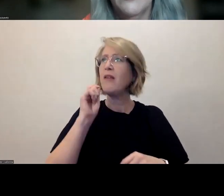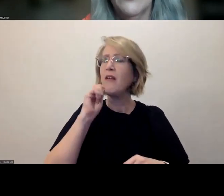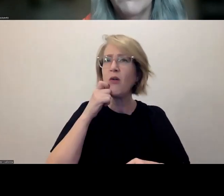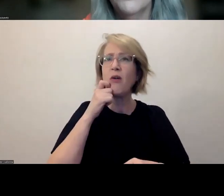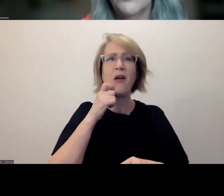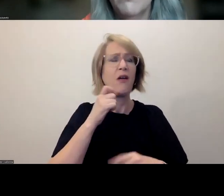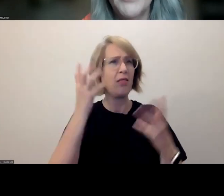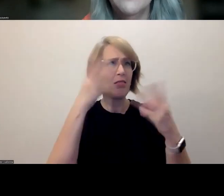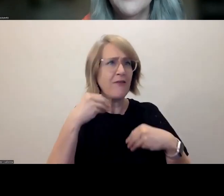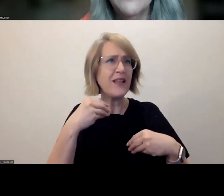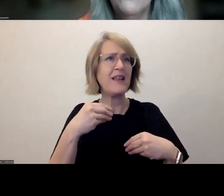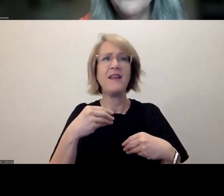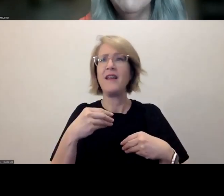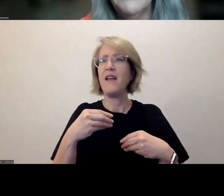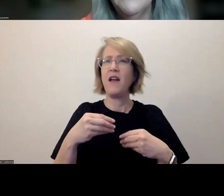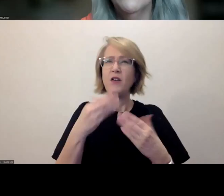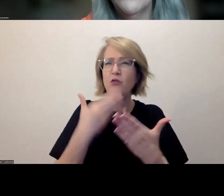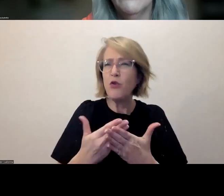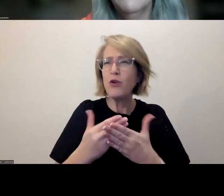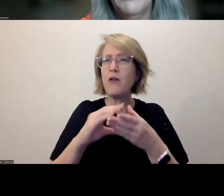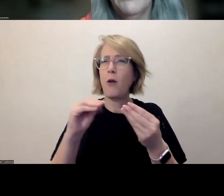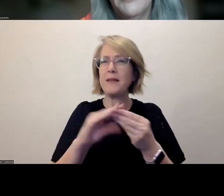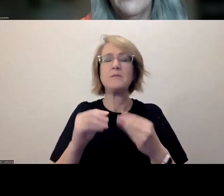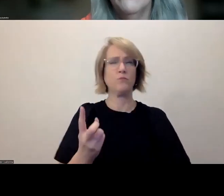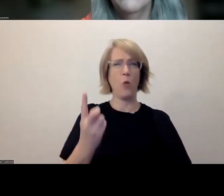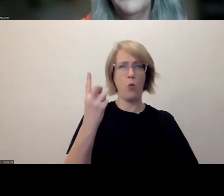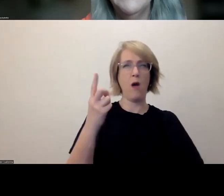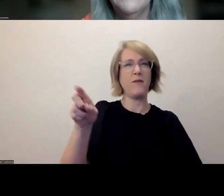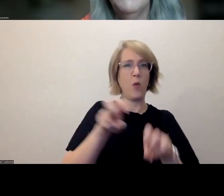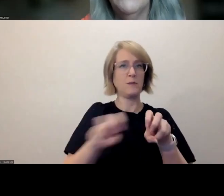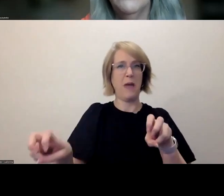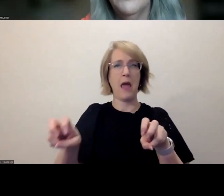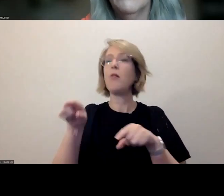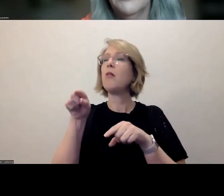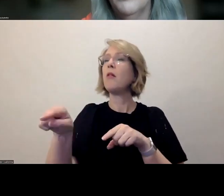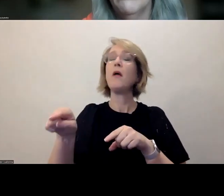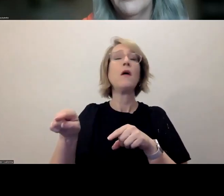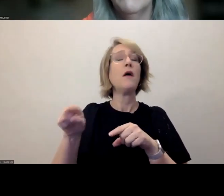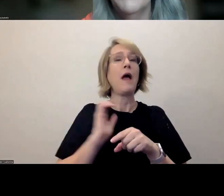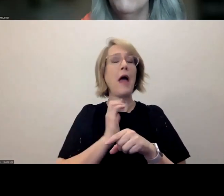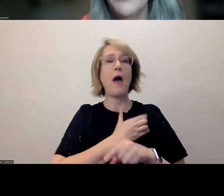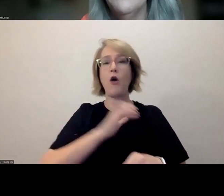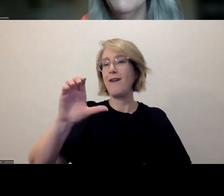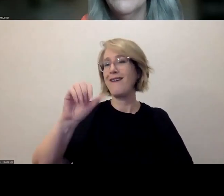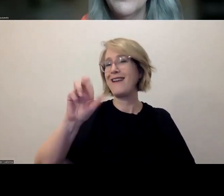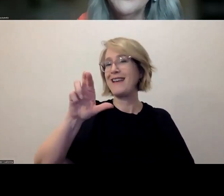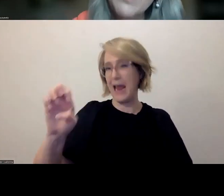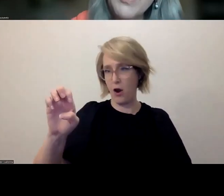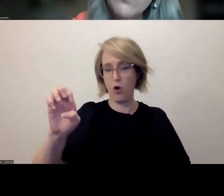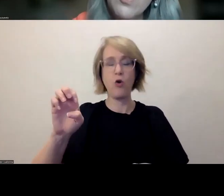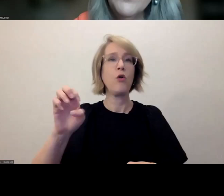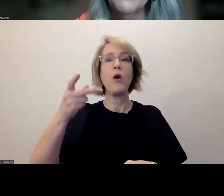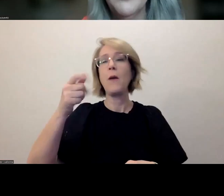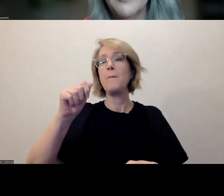really thoughtful comments. One of the keynotes talked about how we need to be shifting our care paradigm from a waiting model,